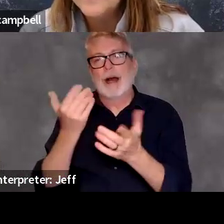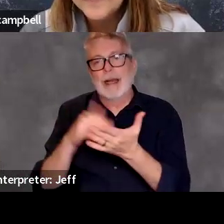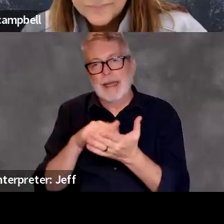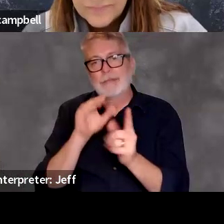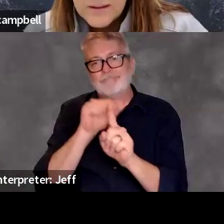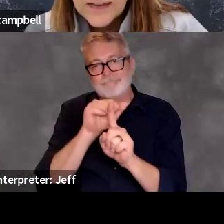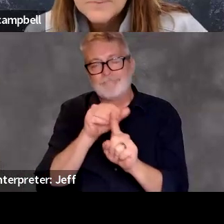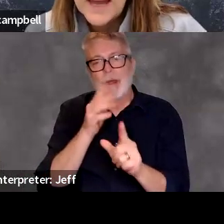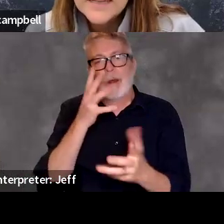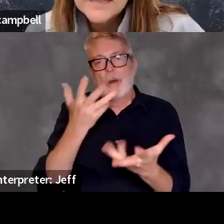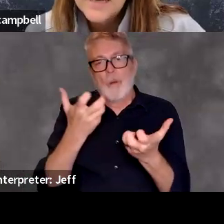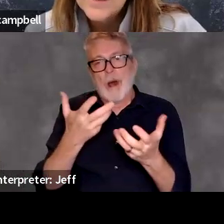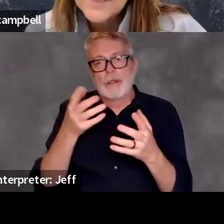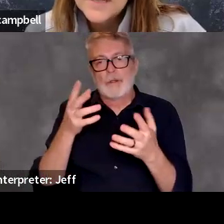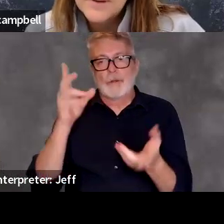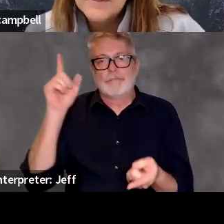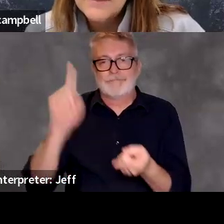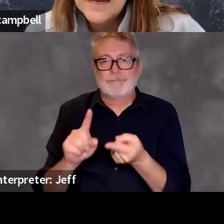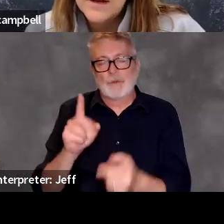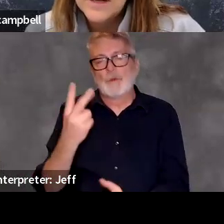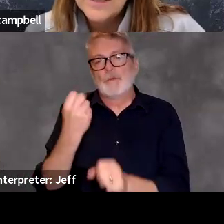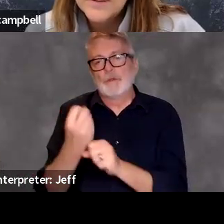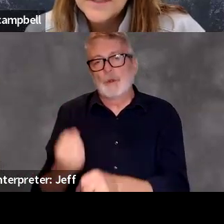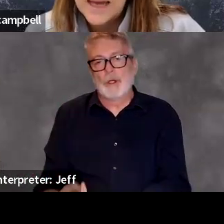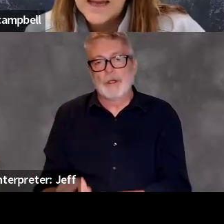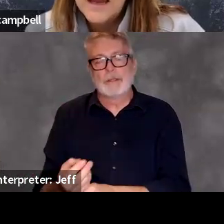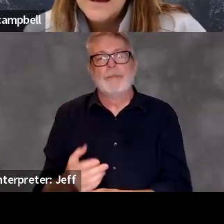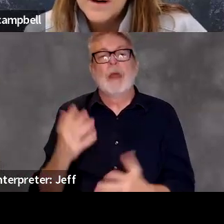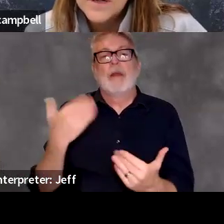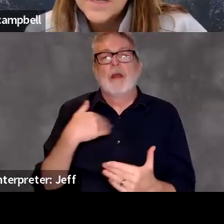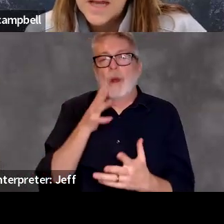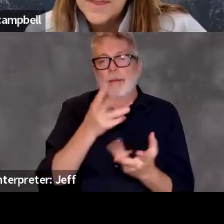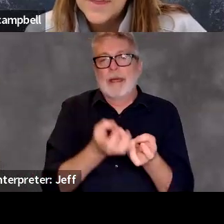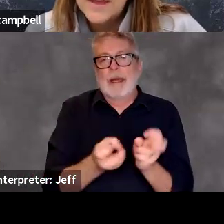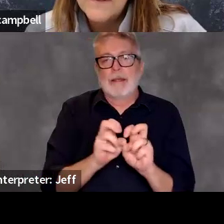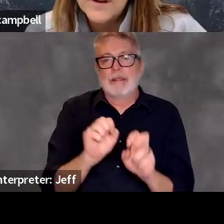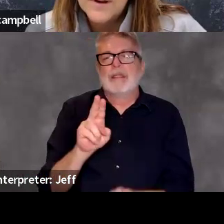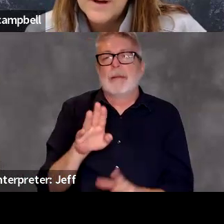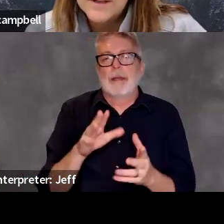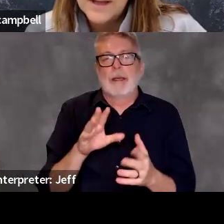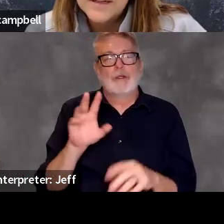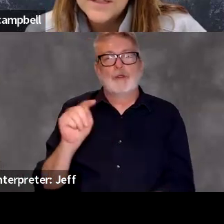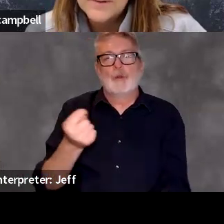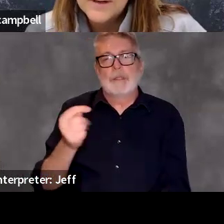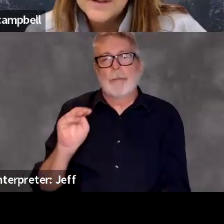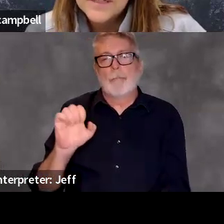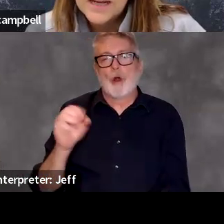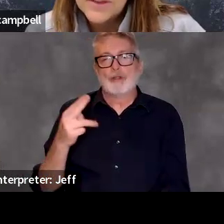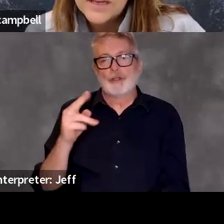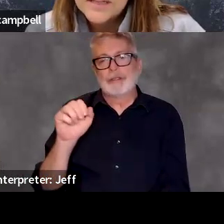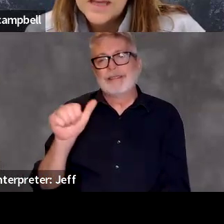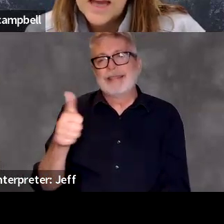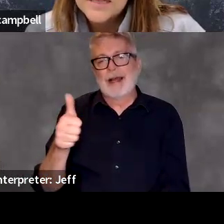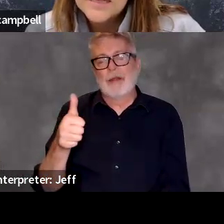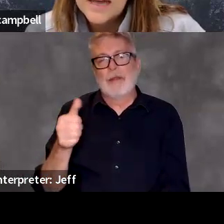2 years. That's passed. There's a subcommittee meeting on Tuesday, March 10th. And if you go online to